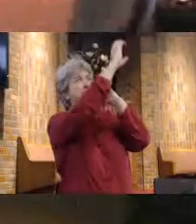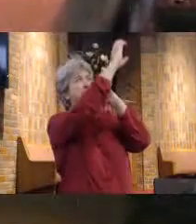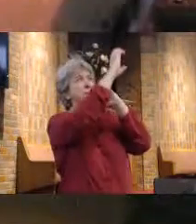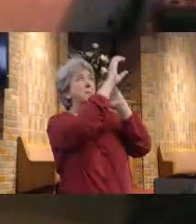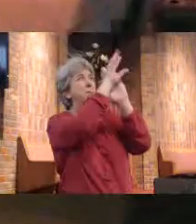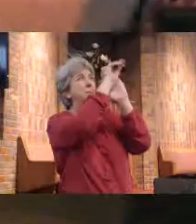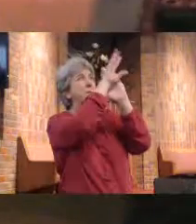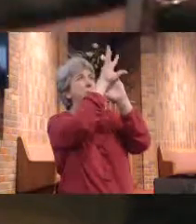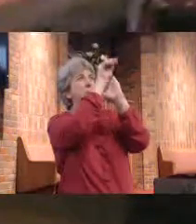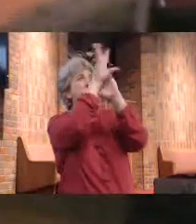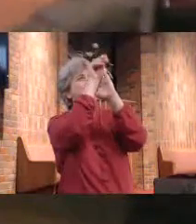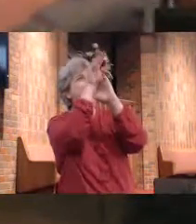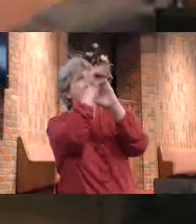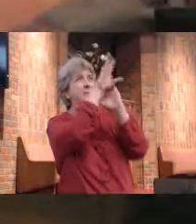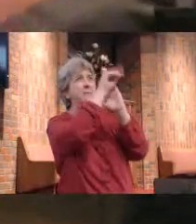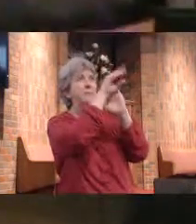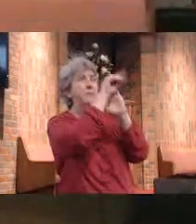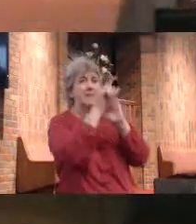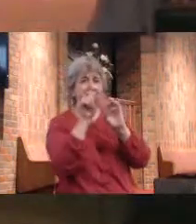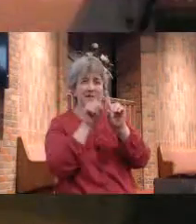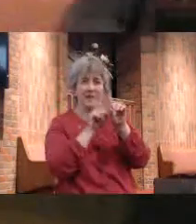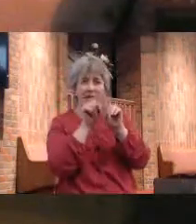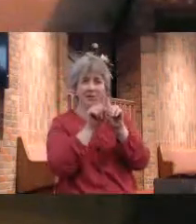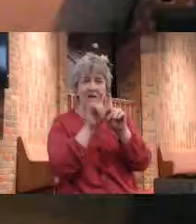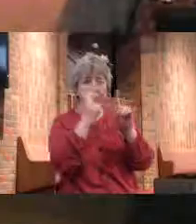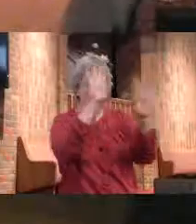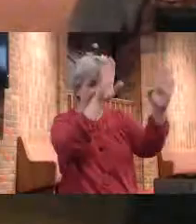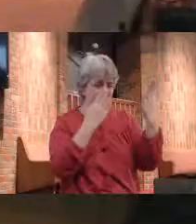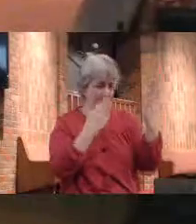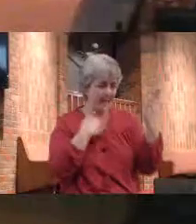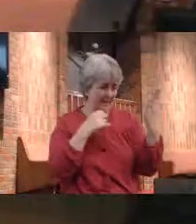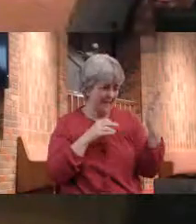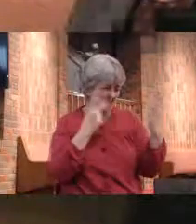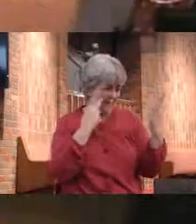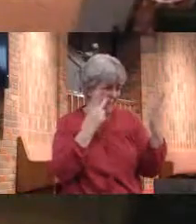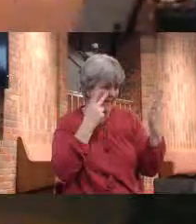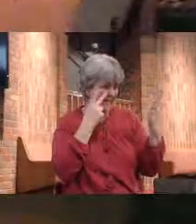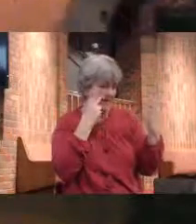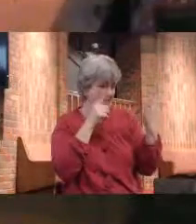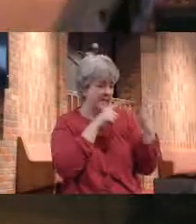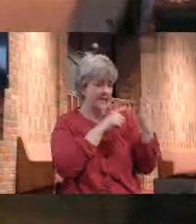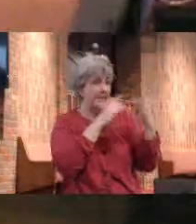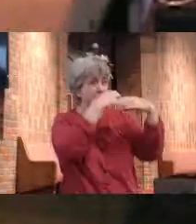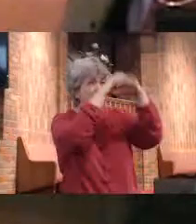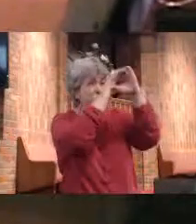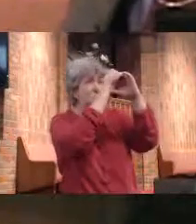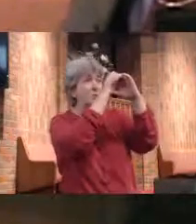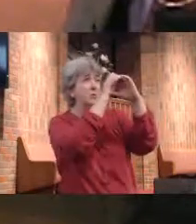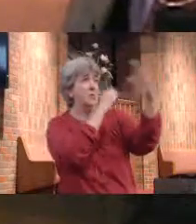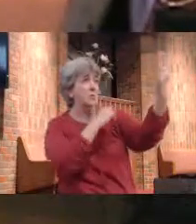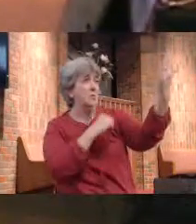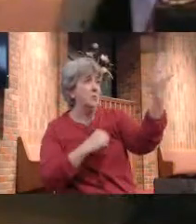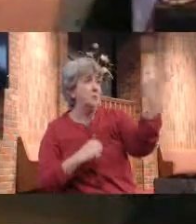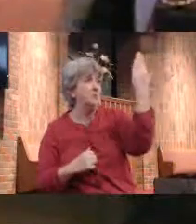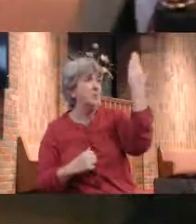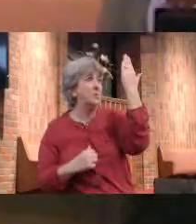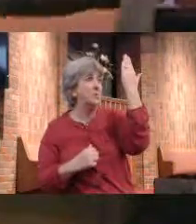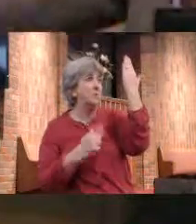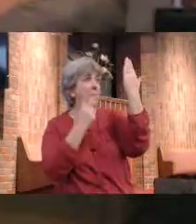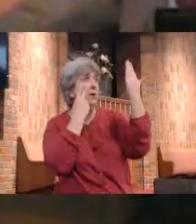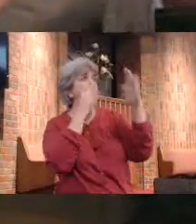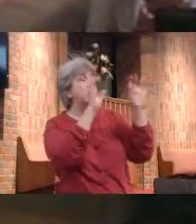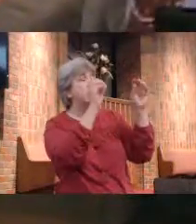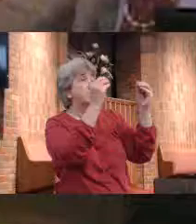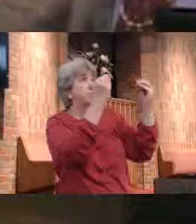even in the dark places of the night sky, if you could see better as you zoom in, that the stars just come out of the